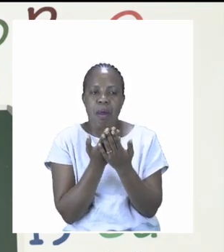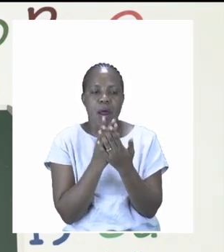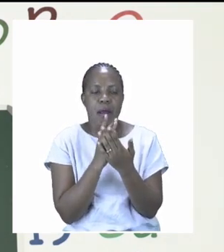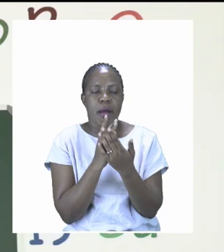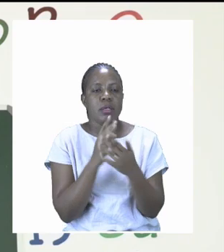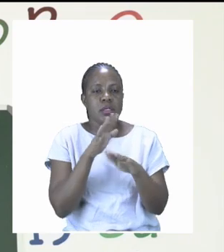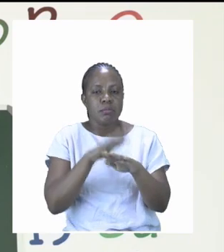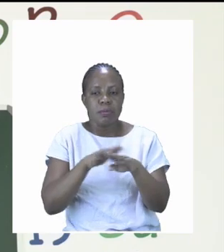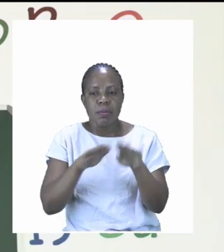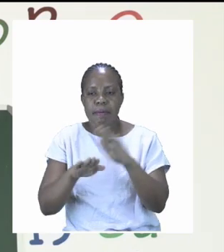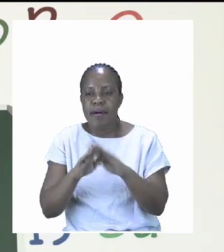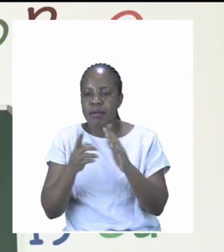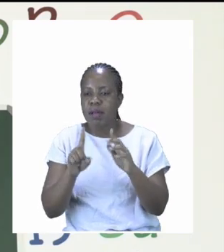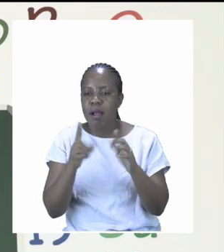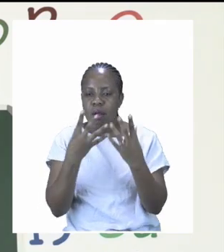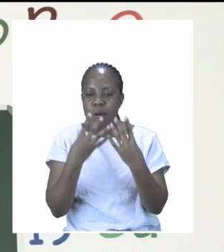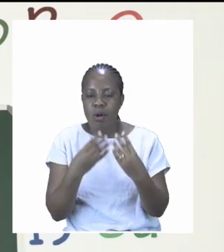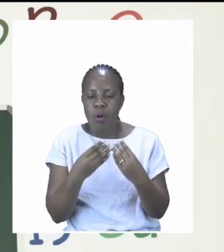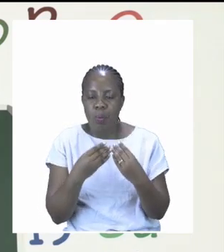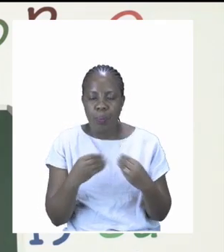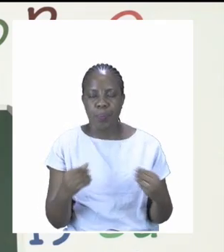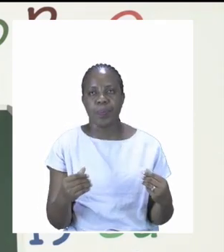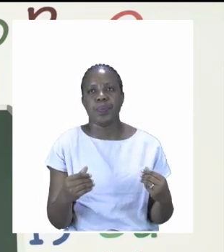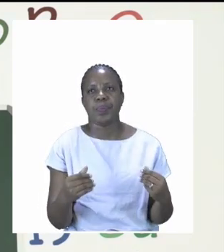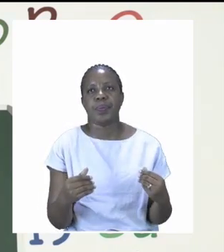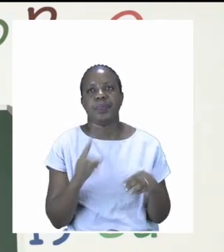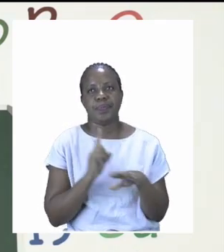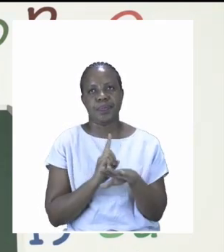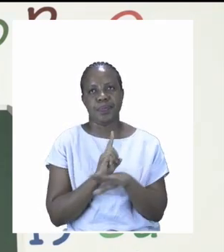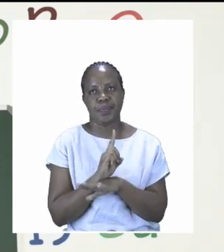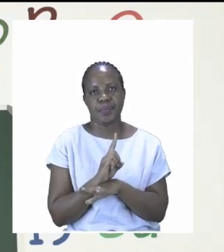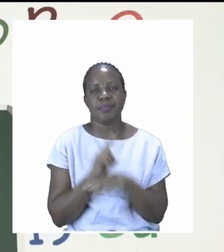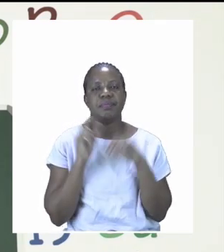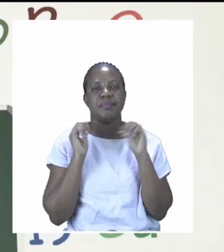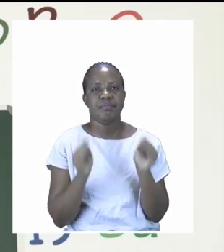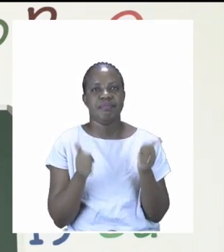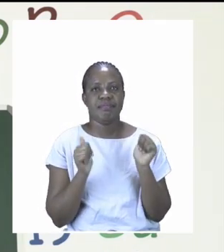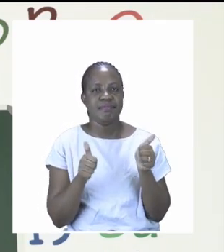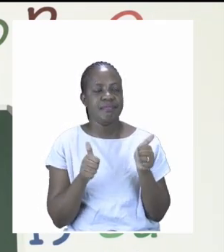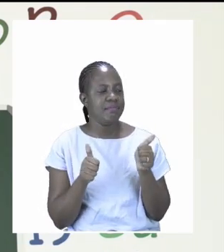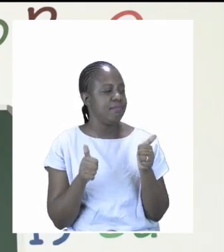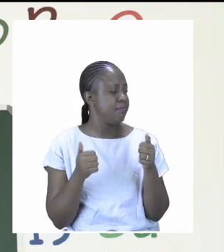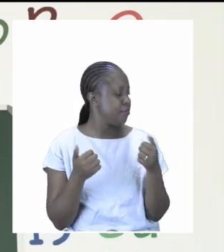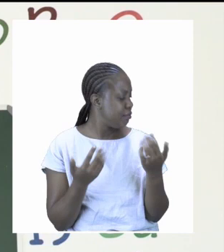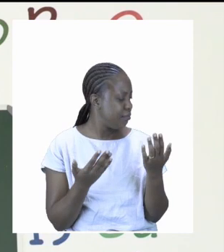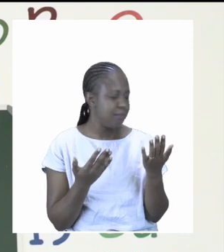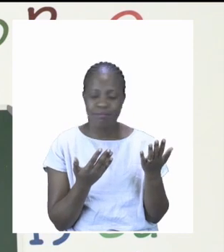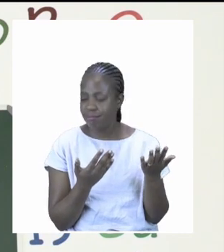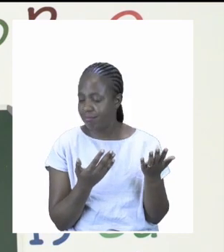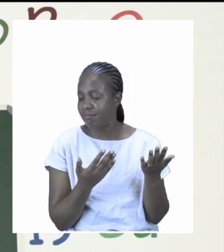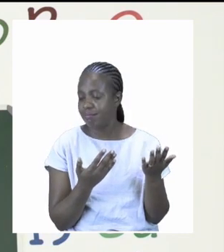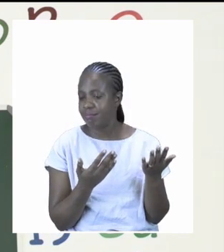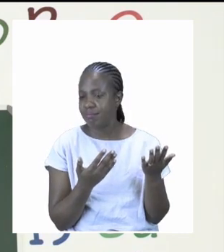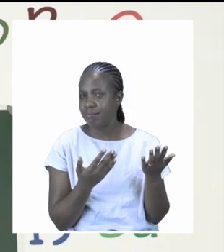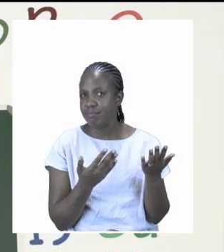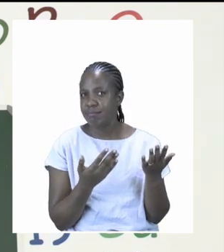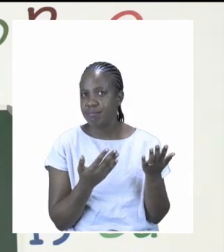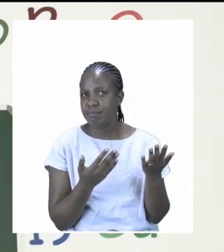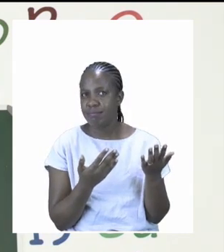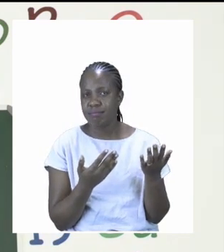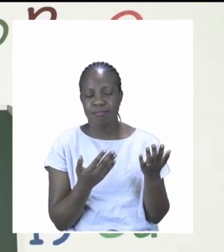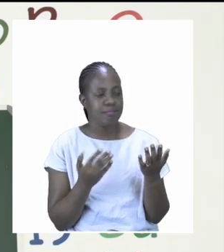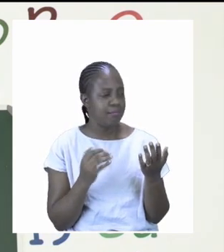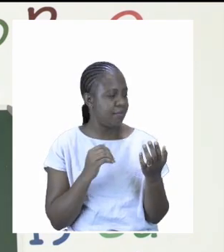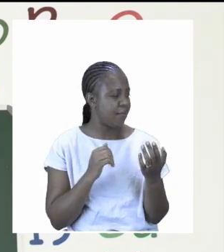sanitizer is dry. Well done. I wonder though, I have not seen our little